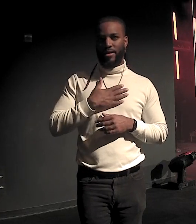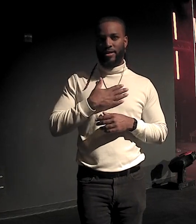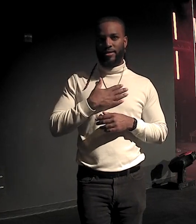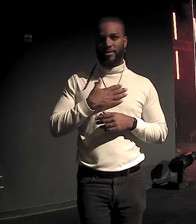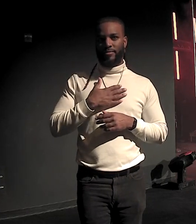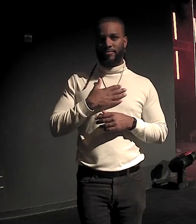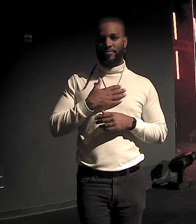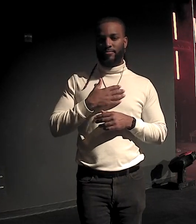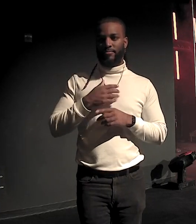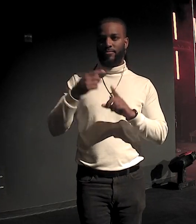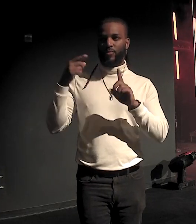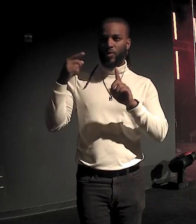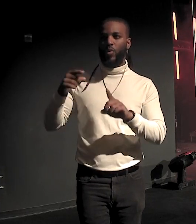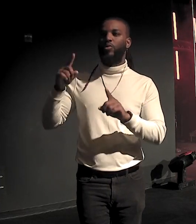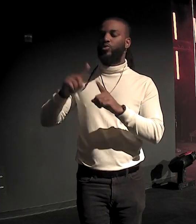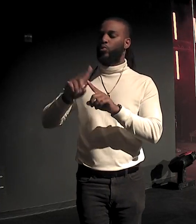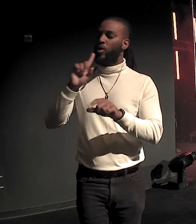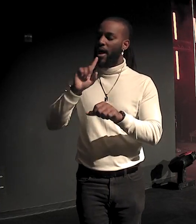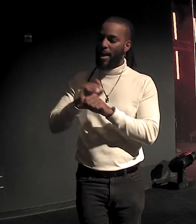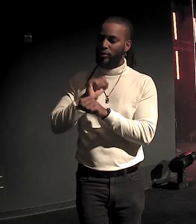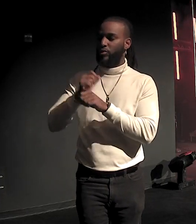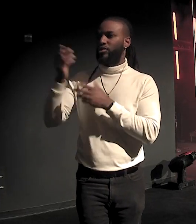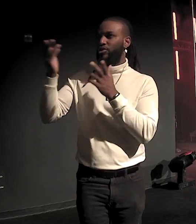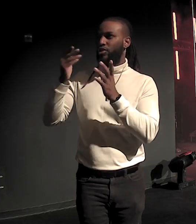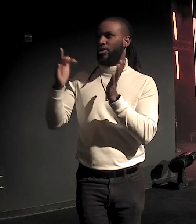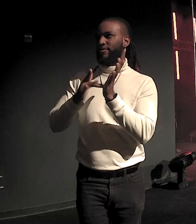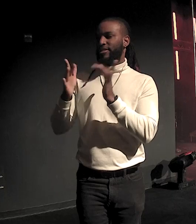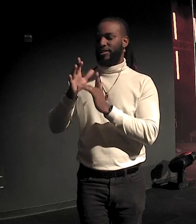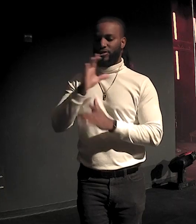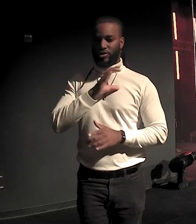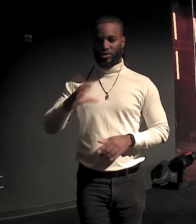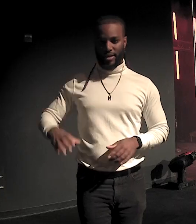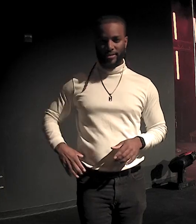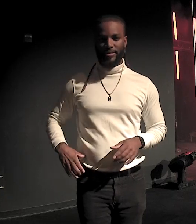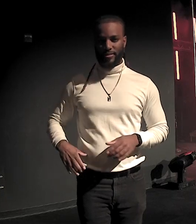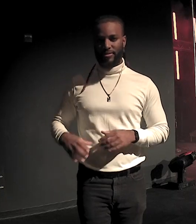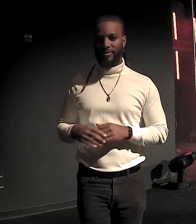to absolutely serving Jesus Christ, my Lord and Savior.